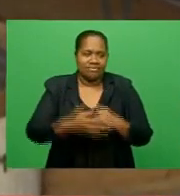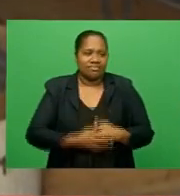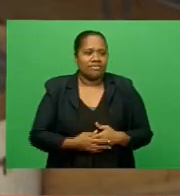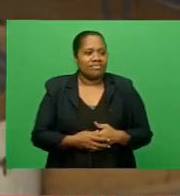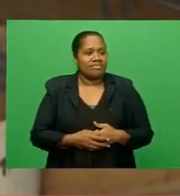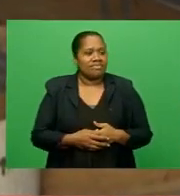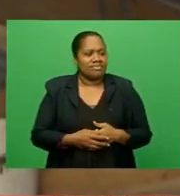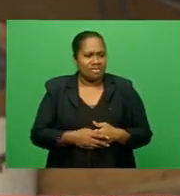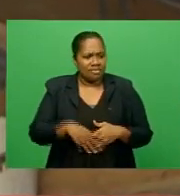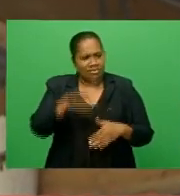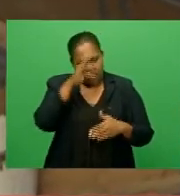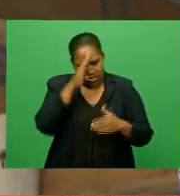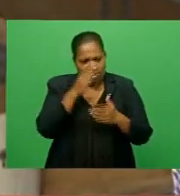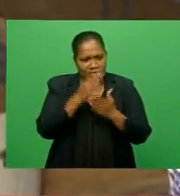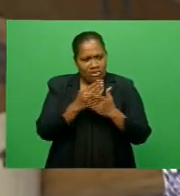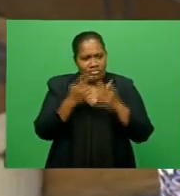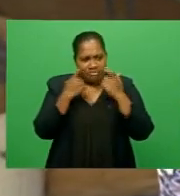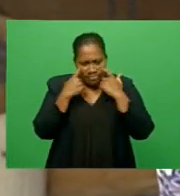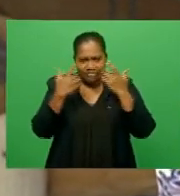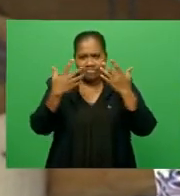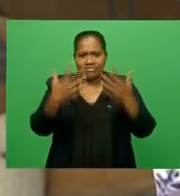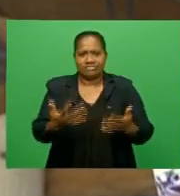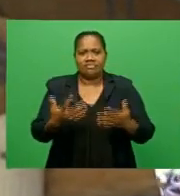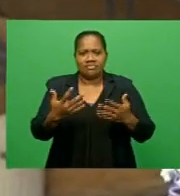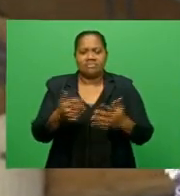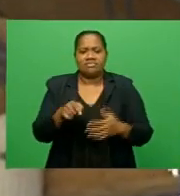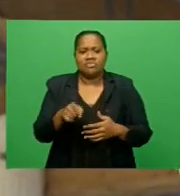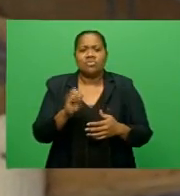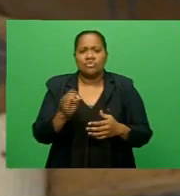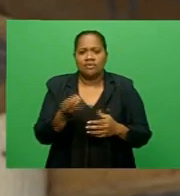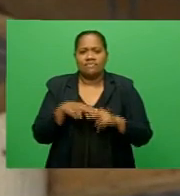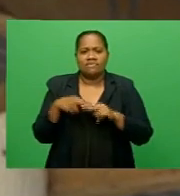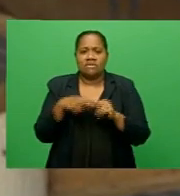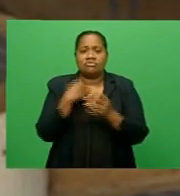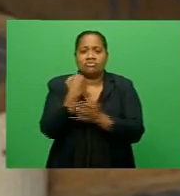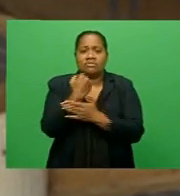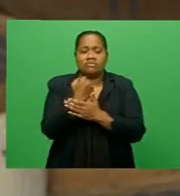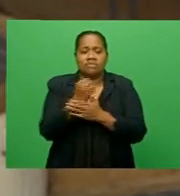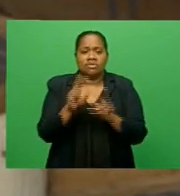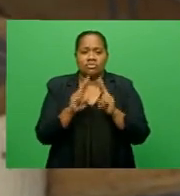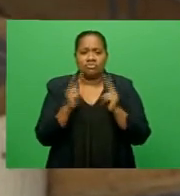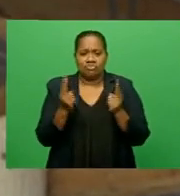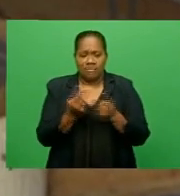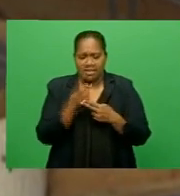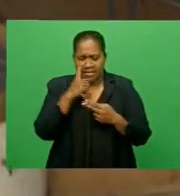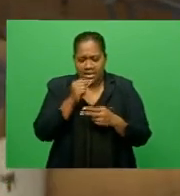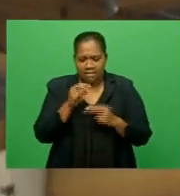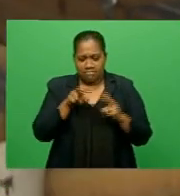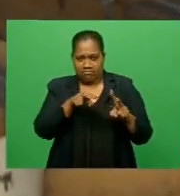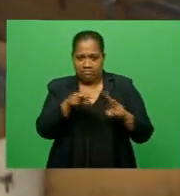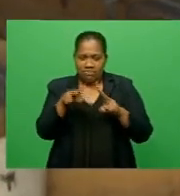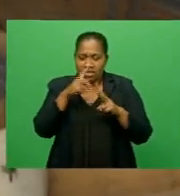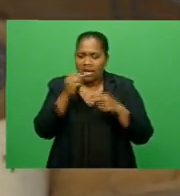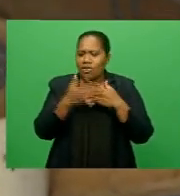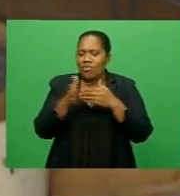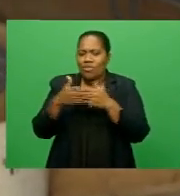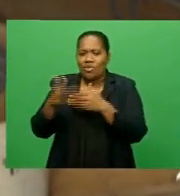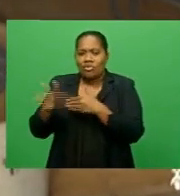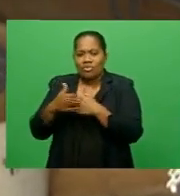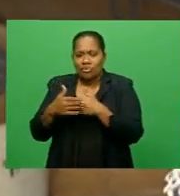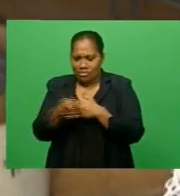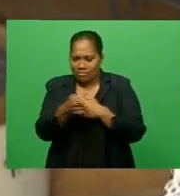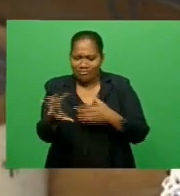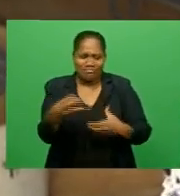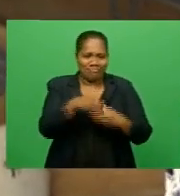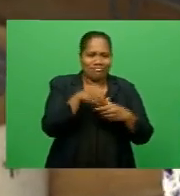I hope you will showcase your talent so the Fiji Rugby Union selectors can take note and can open some doors so you can be successful